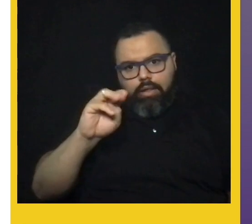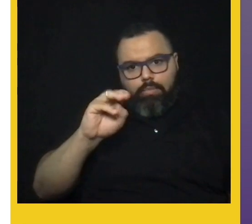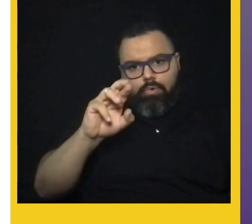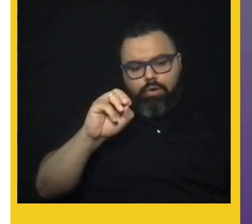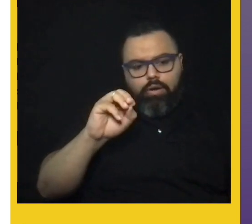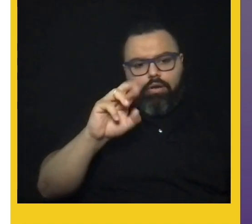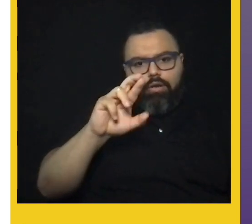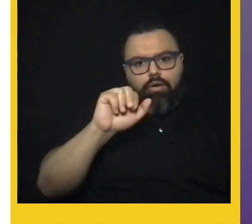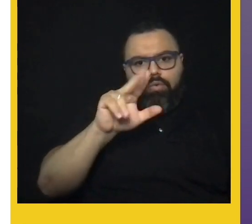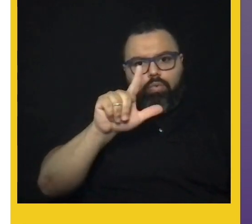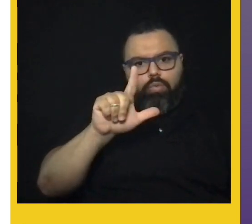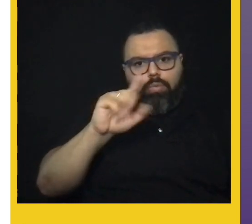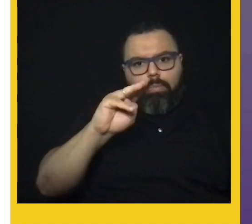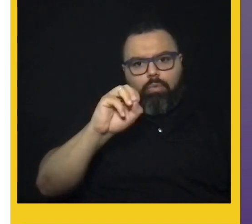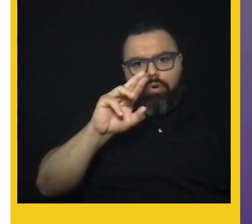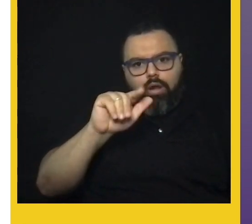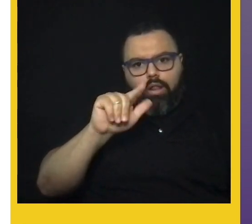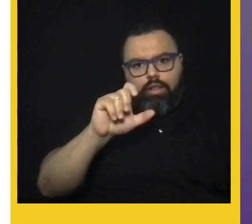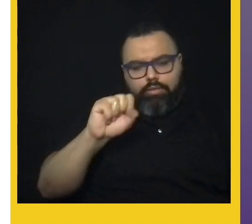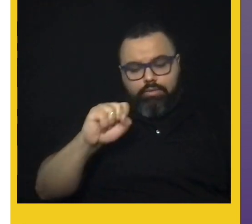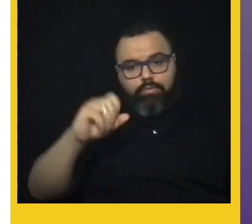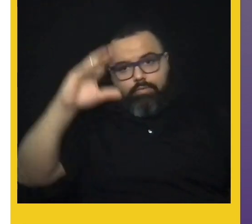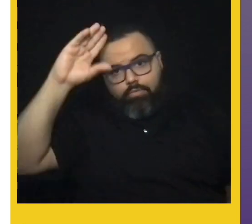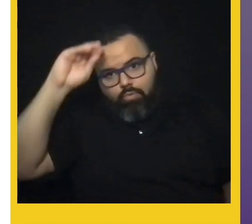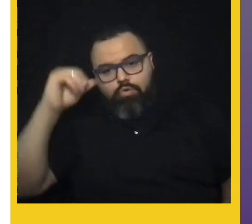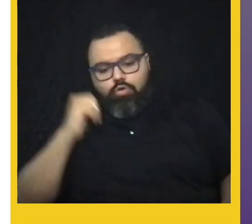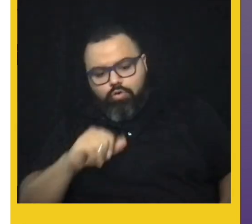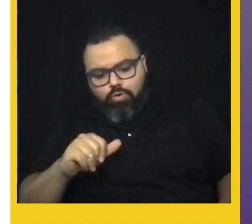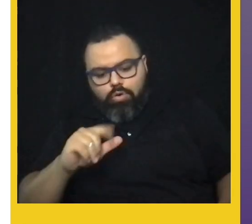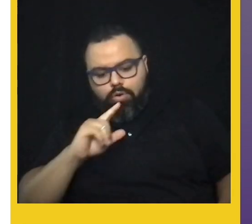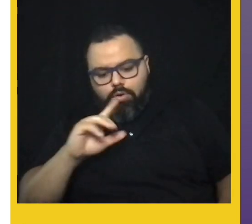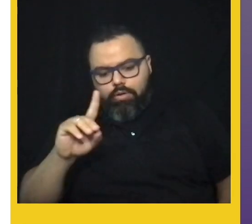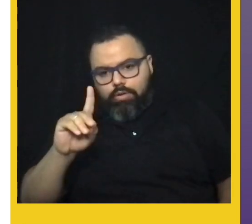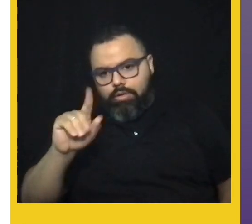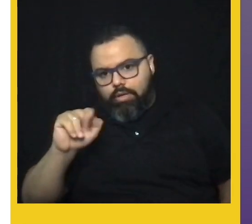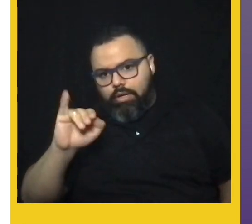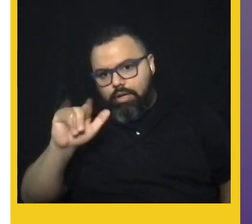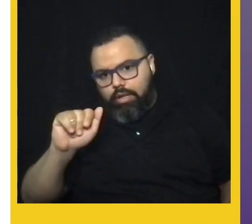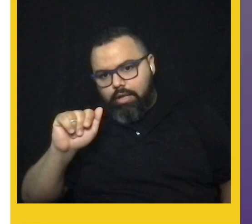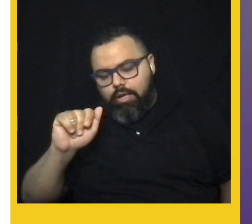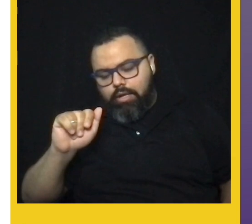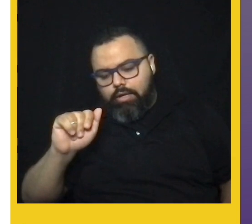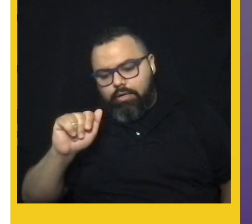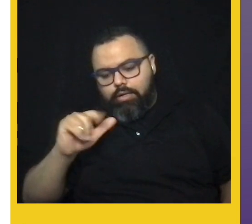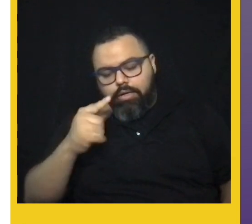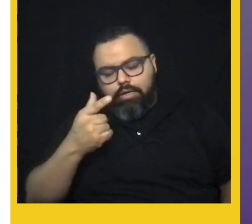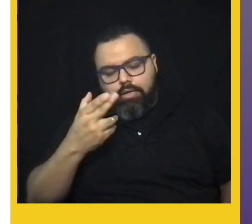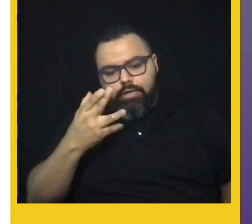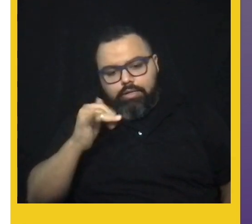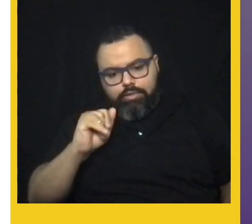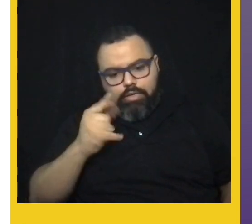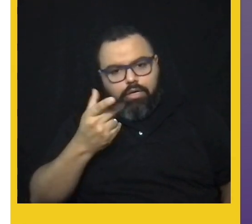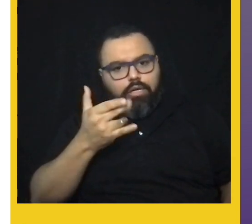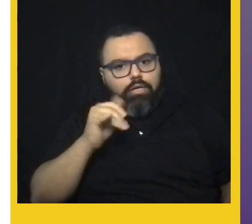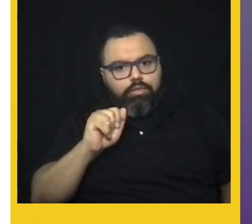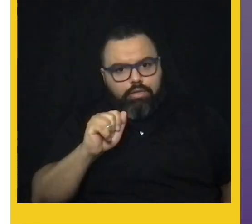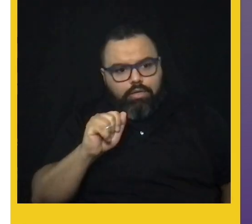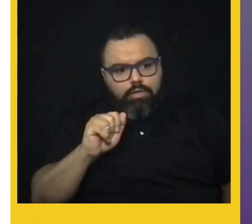Mora and Raul Morales. For the guys and for the ladies are Daniela Lopez,